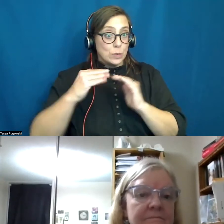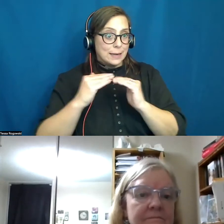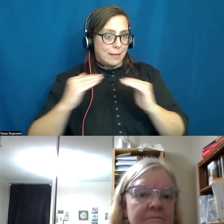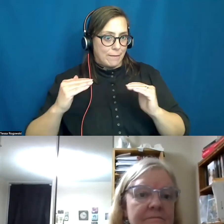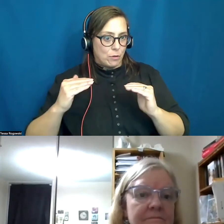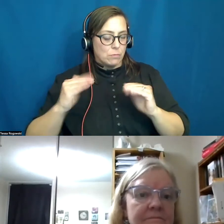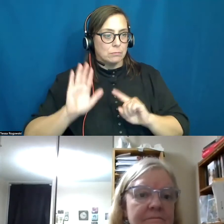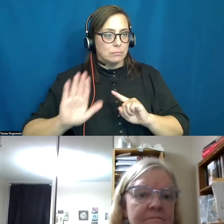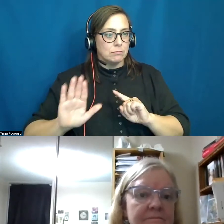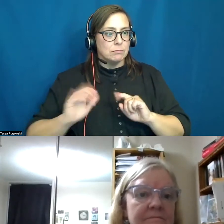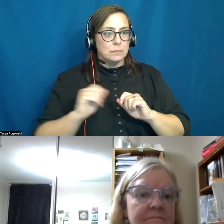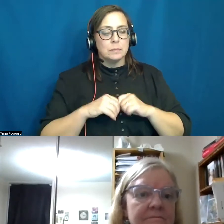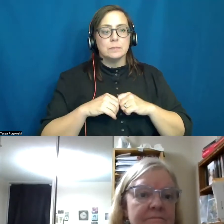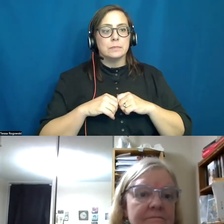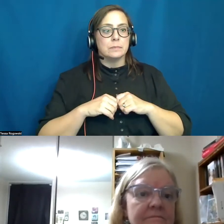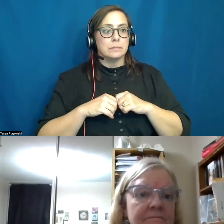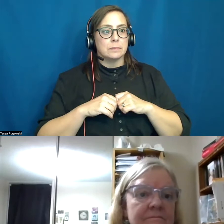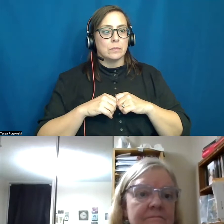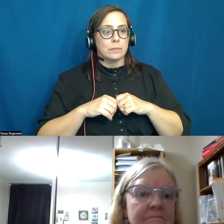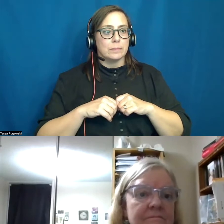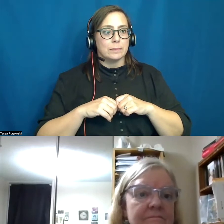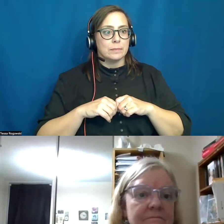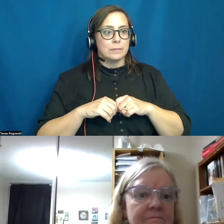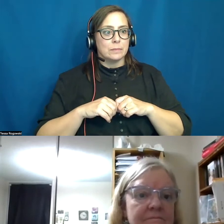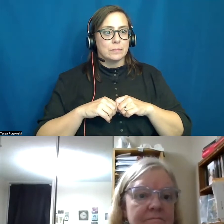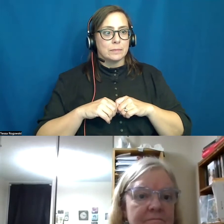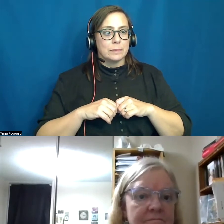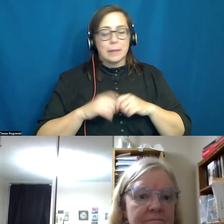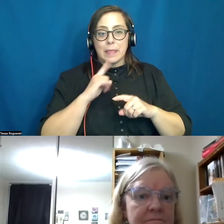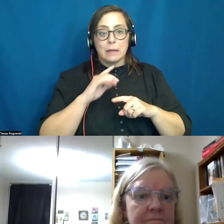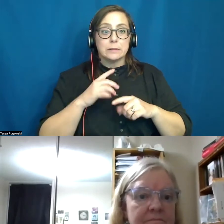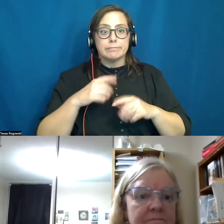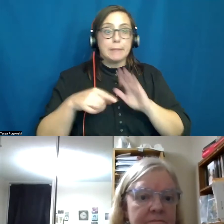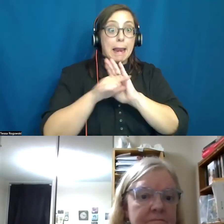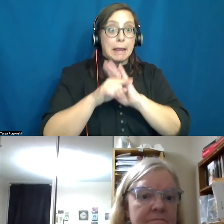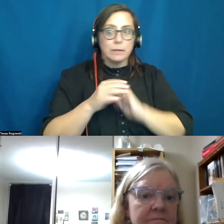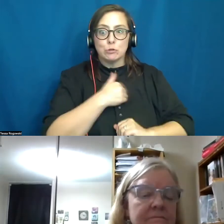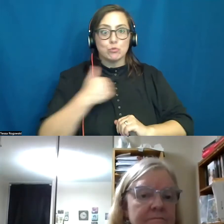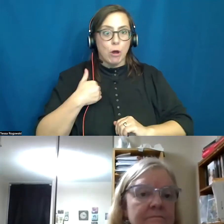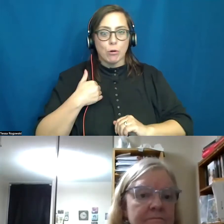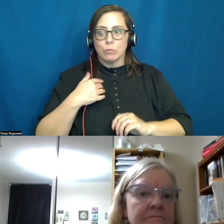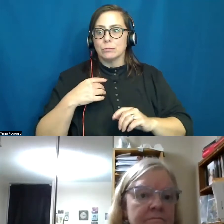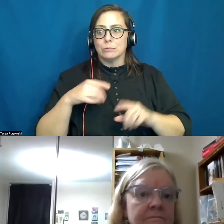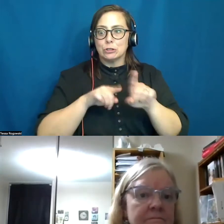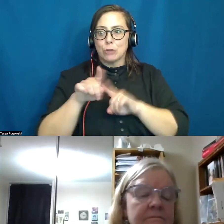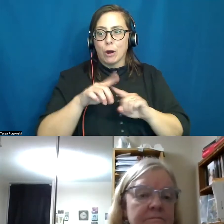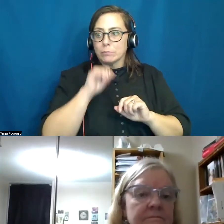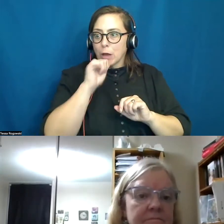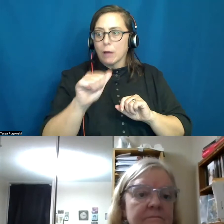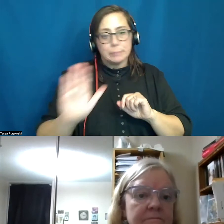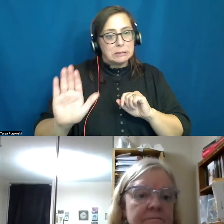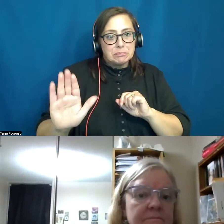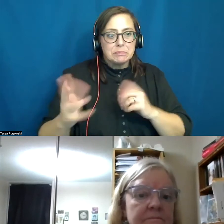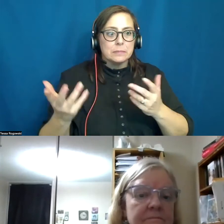isn't like to insult your Toronto Star, but just that it's a very different genre, and they actually